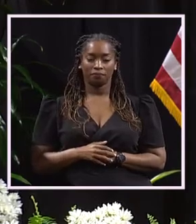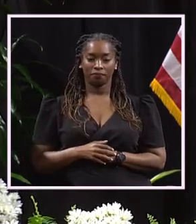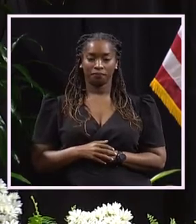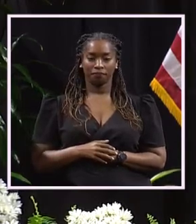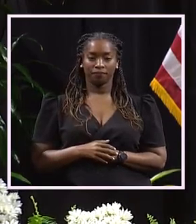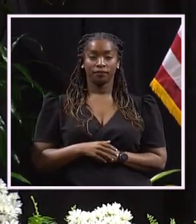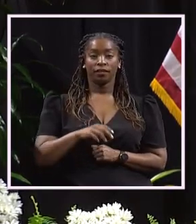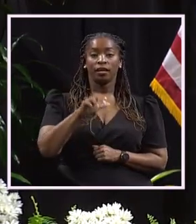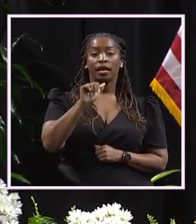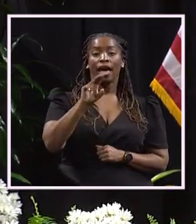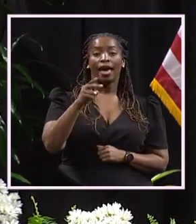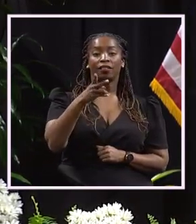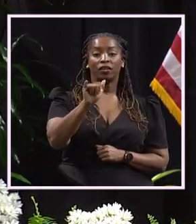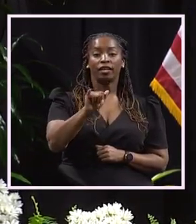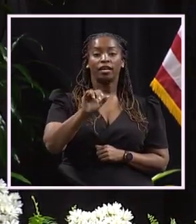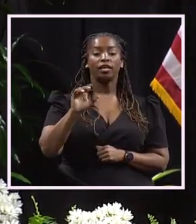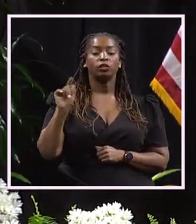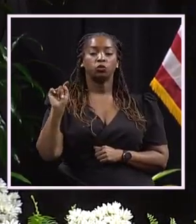Anthony Tedesco.